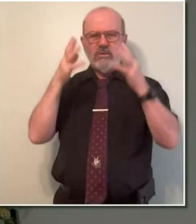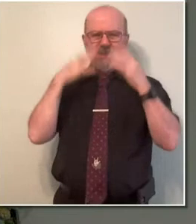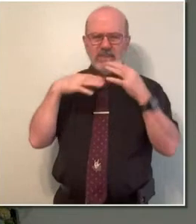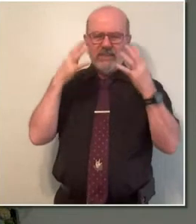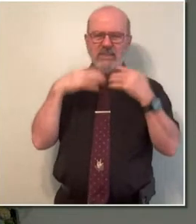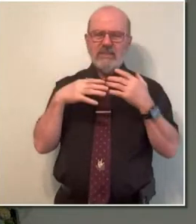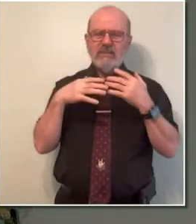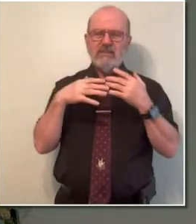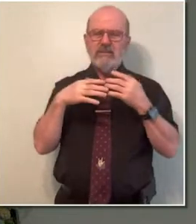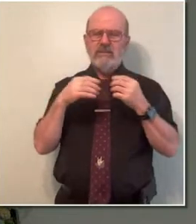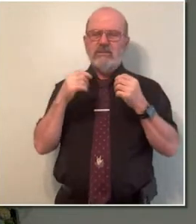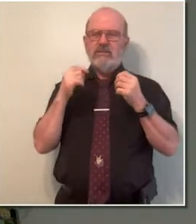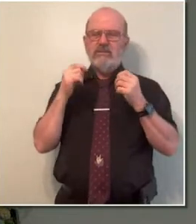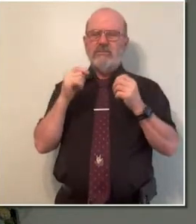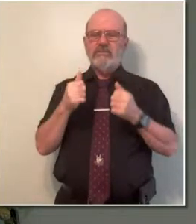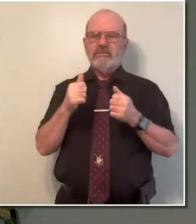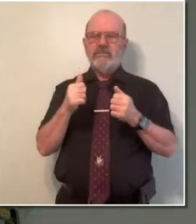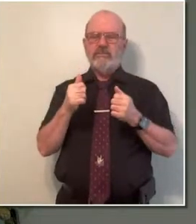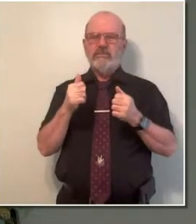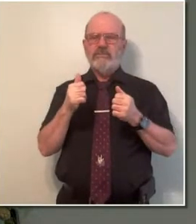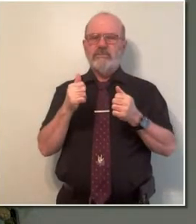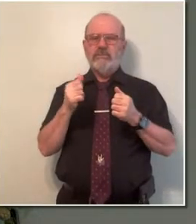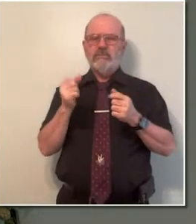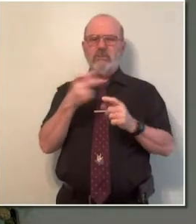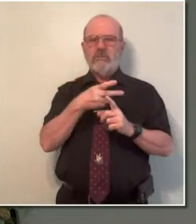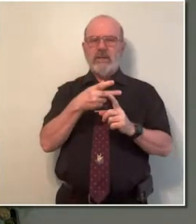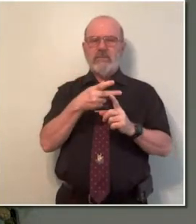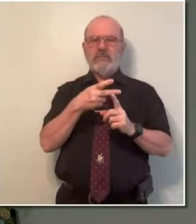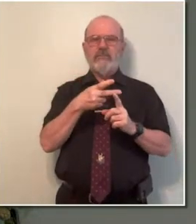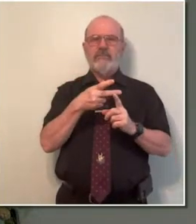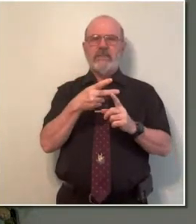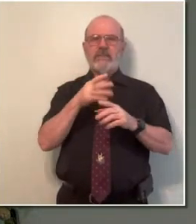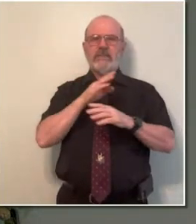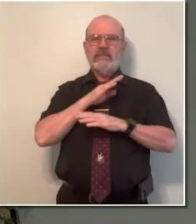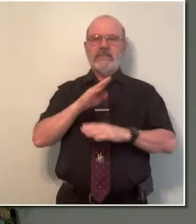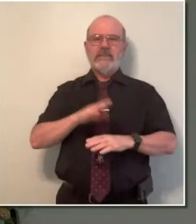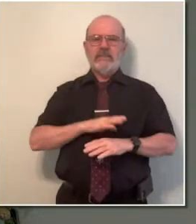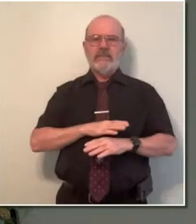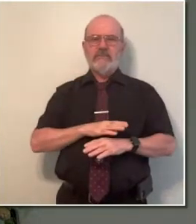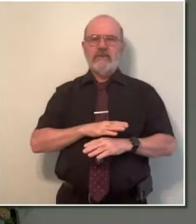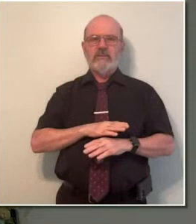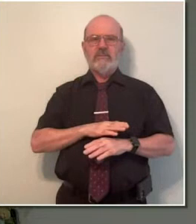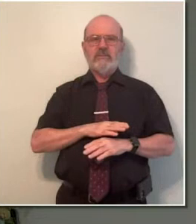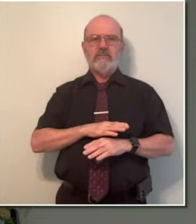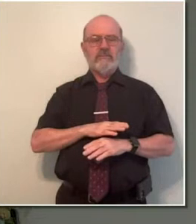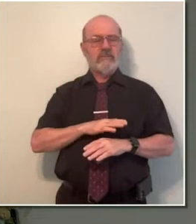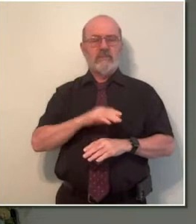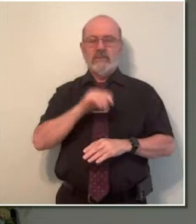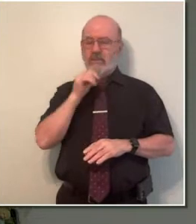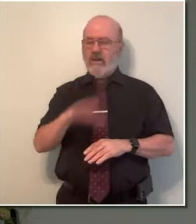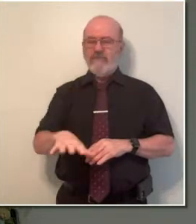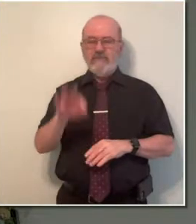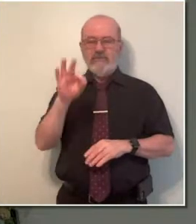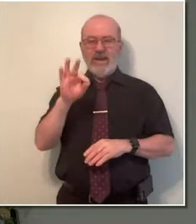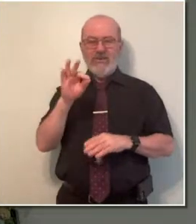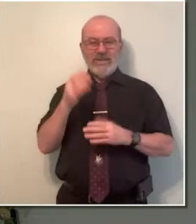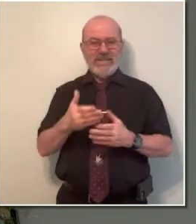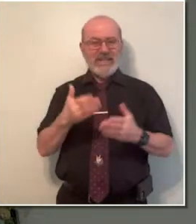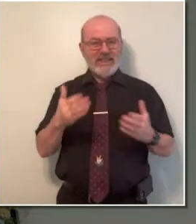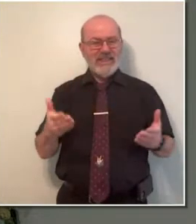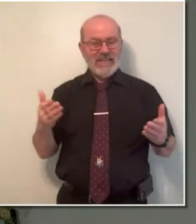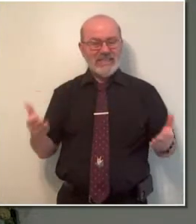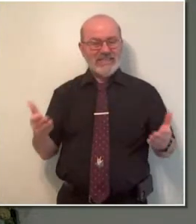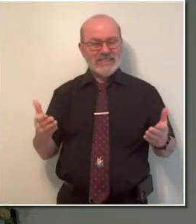quickly brought back to the fact that satisfaction is not found in things. Satisfaction is not found in